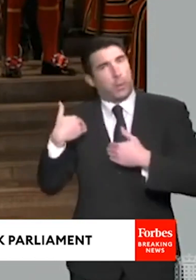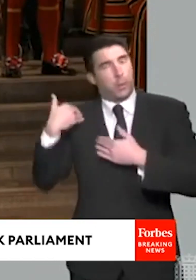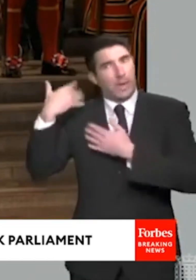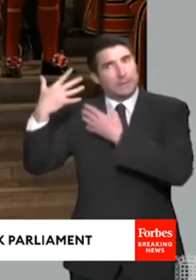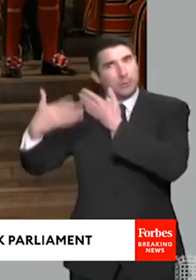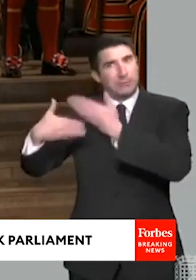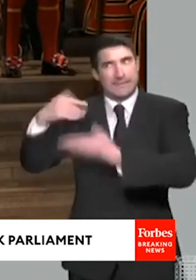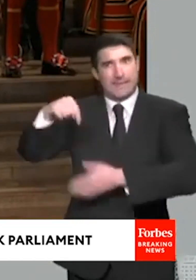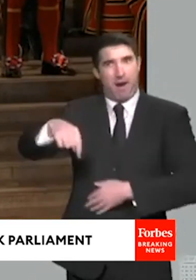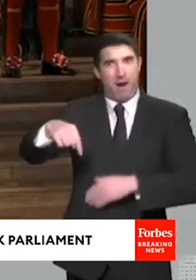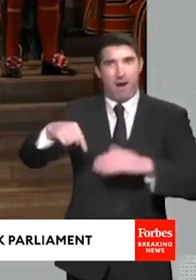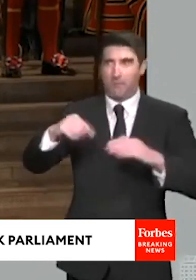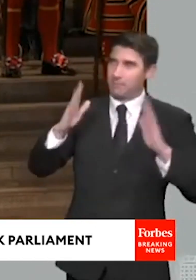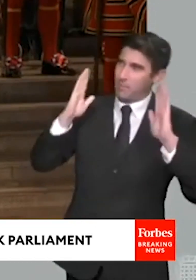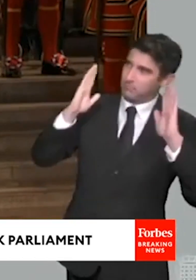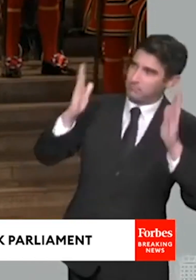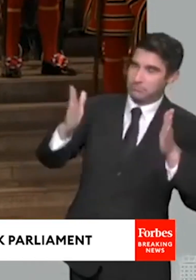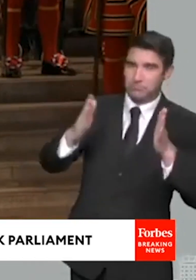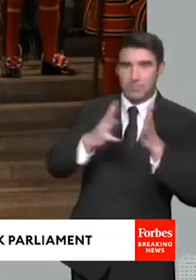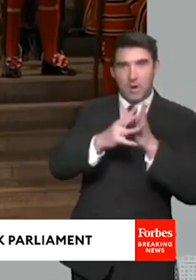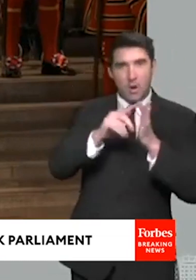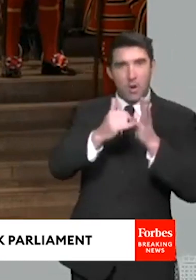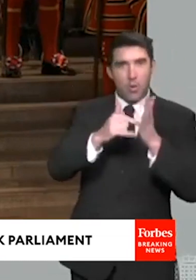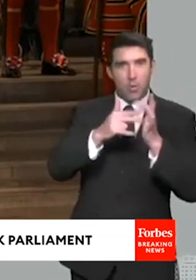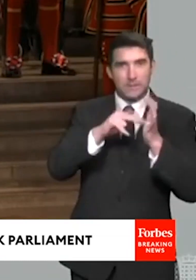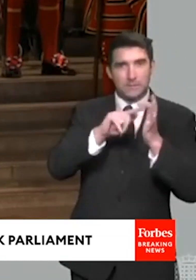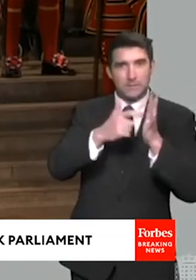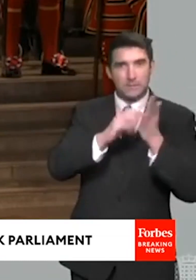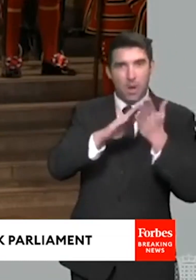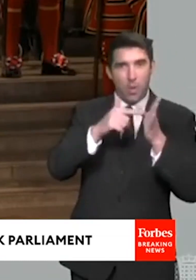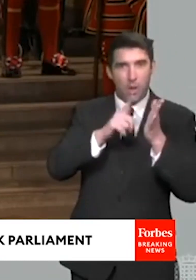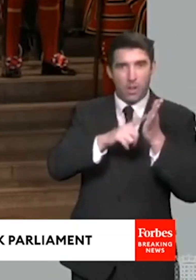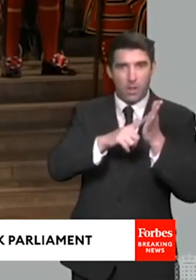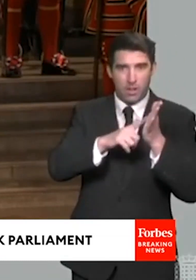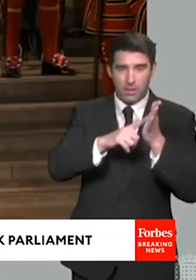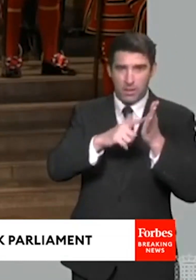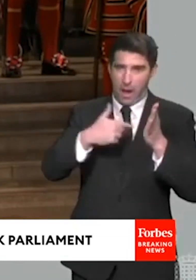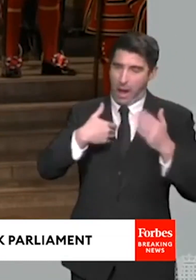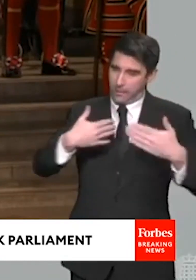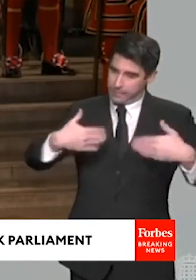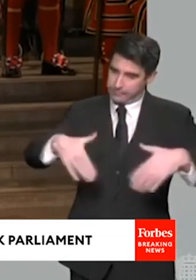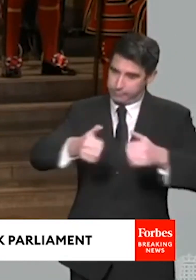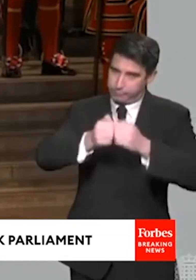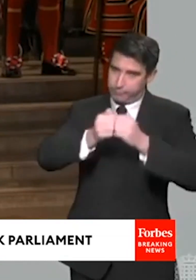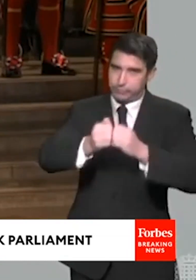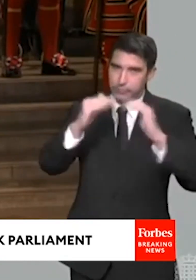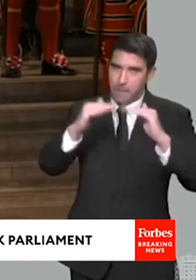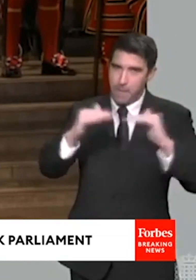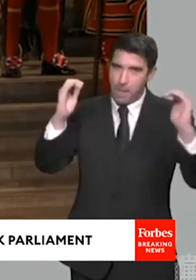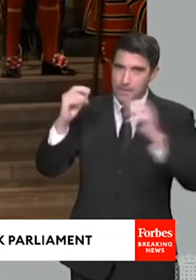us and which reminds us of the vital parliamentary traditions to which members of both